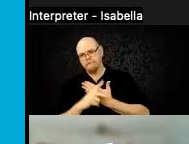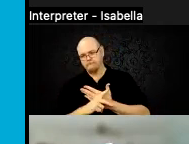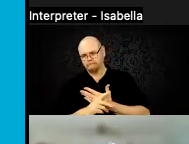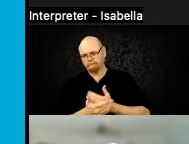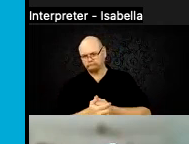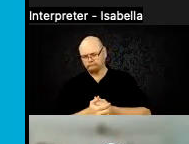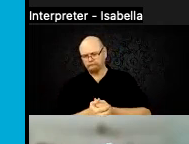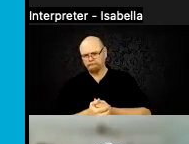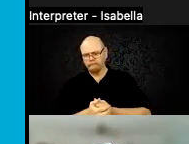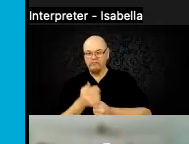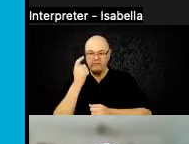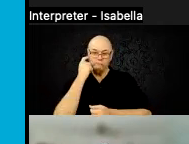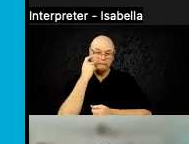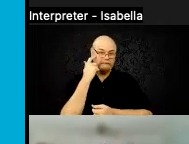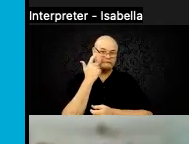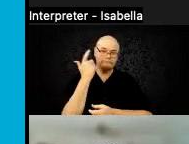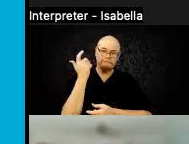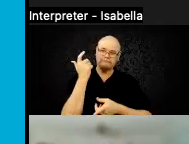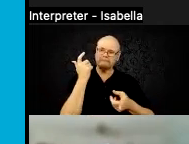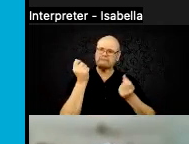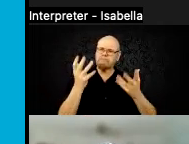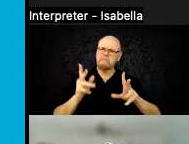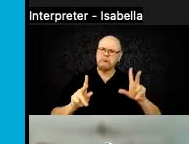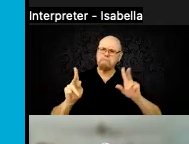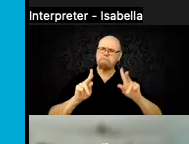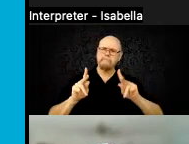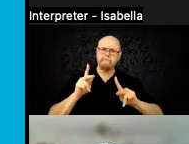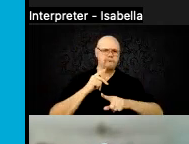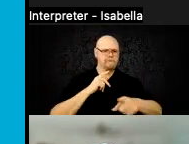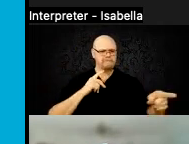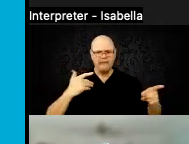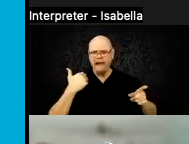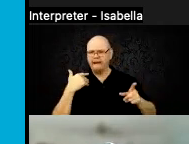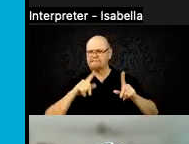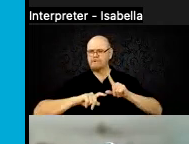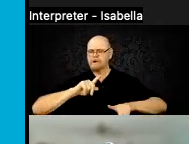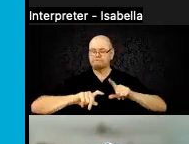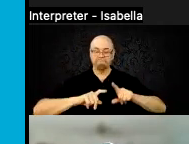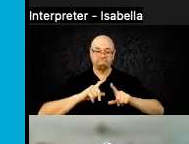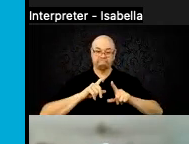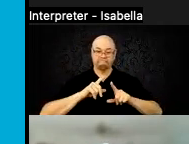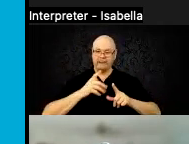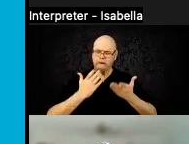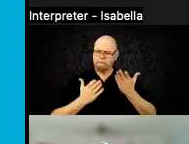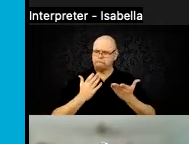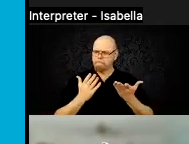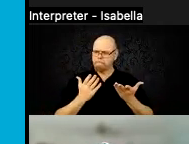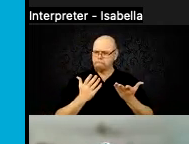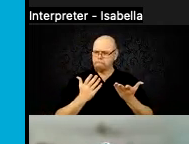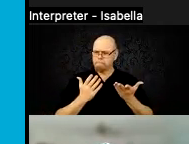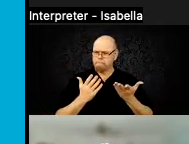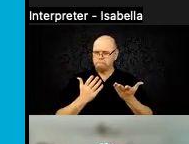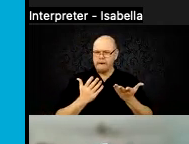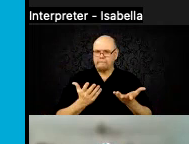individuals with DRS services have questions that may not be about how to strengthen the relationship with their